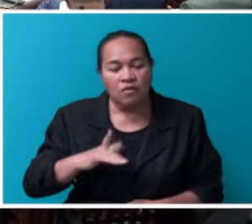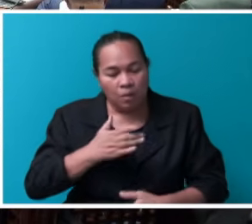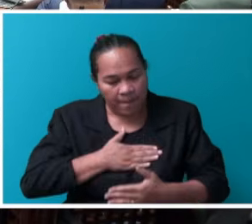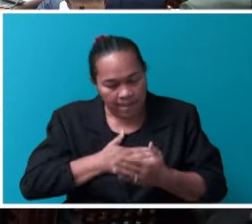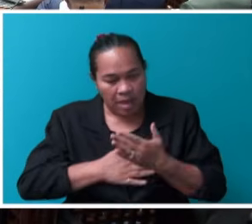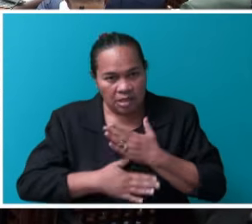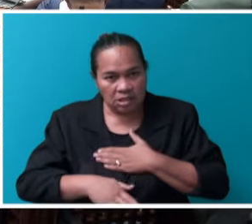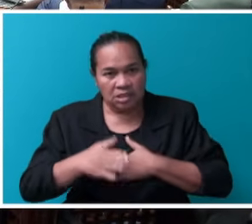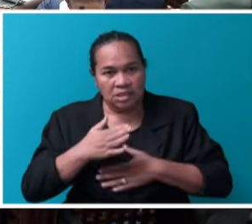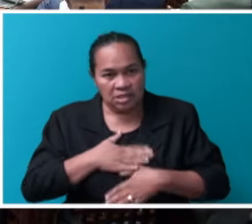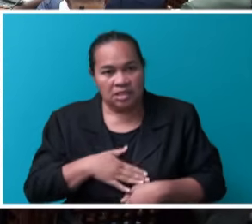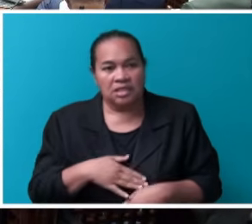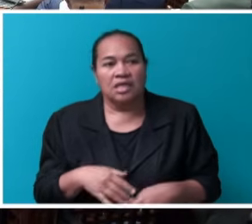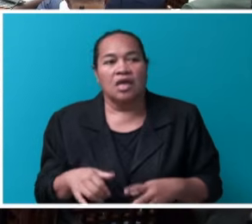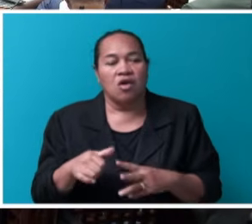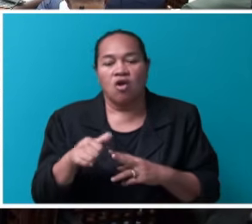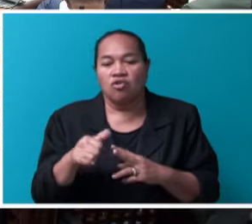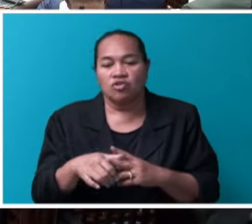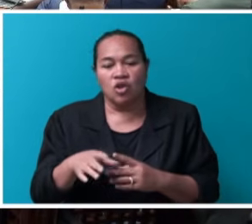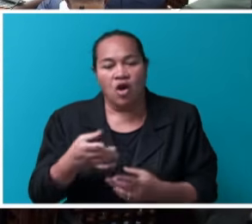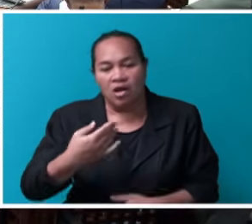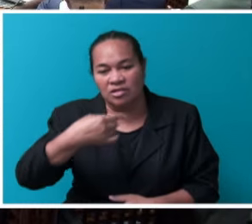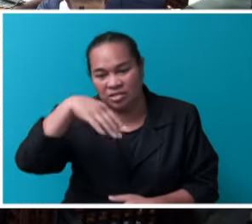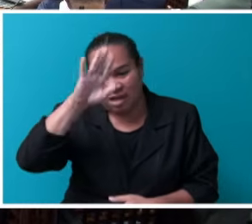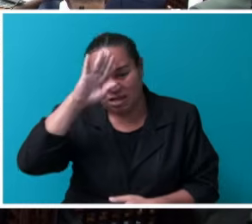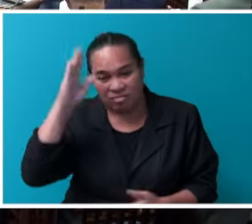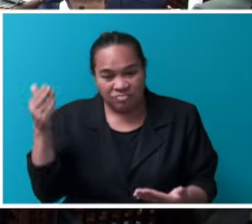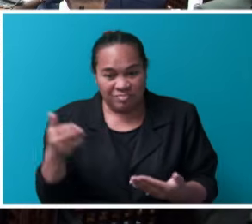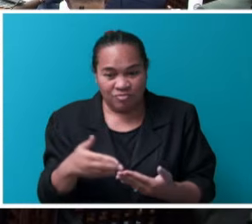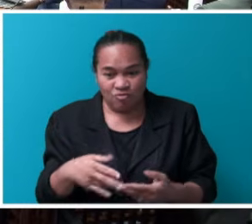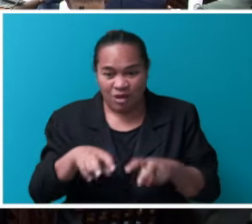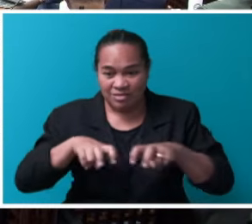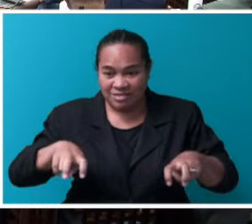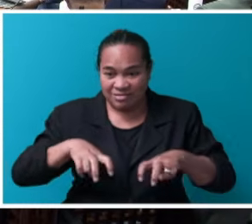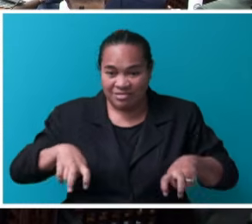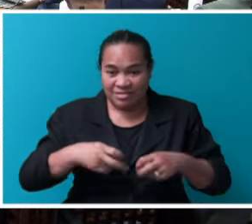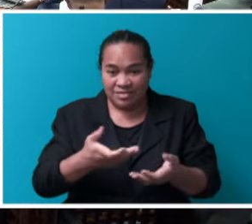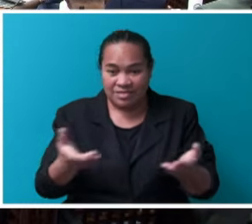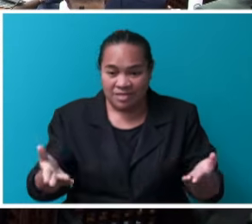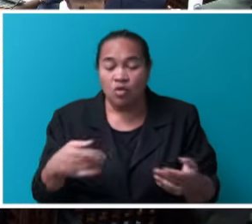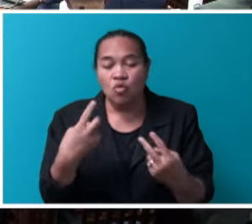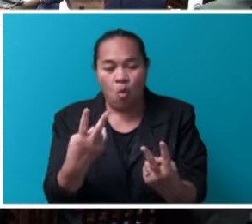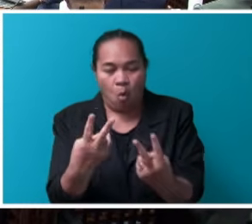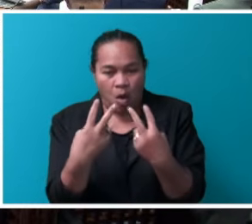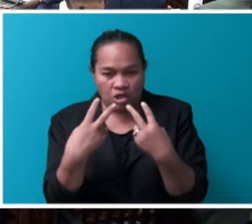as well as our distinguished guests in the gallery and those watching the proceedings live.